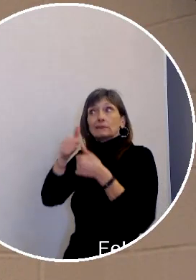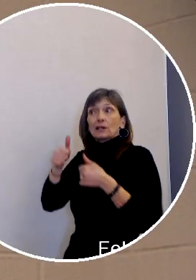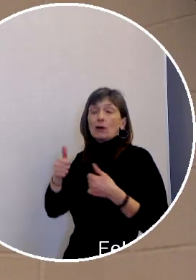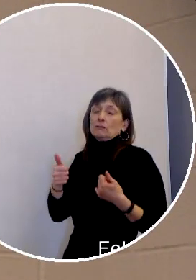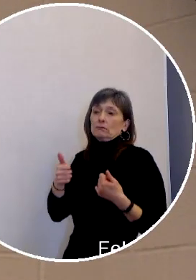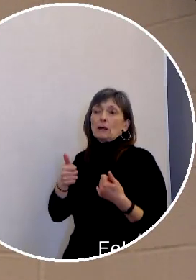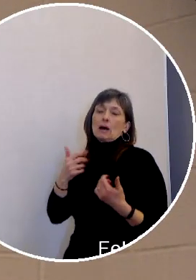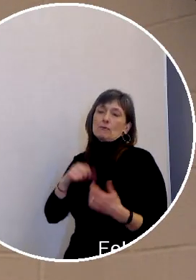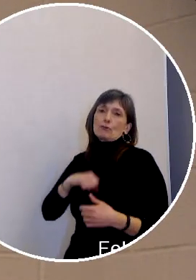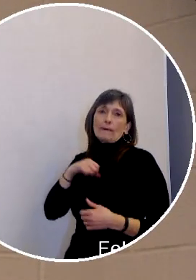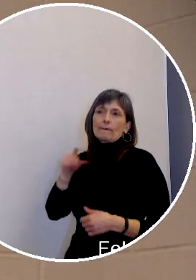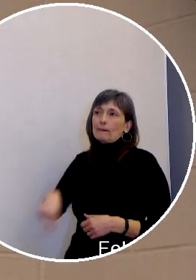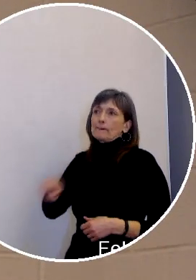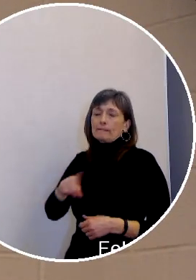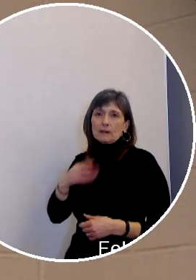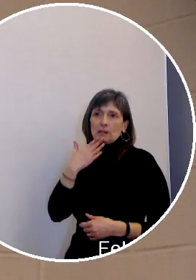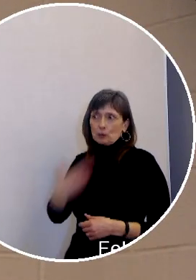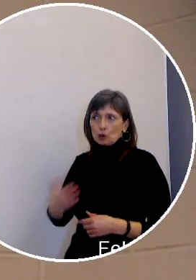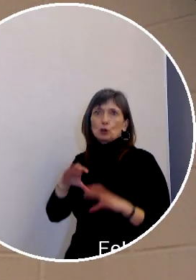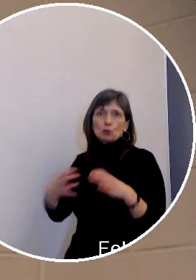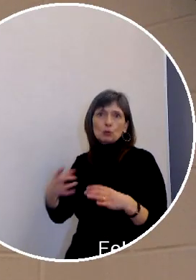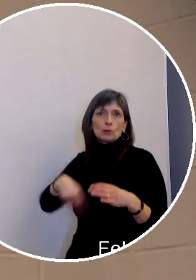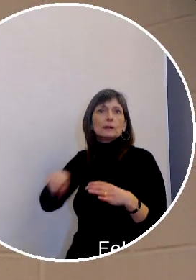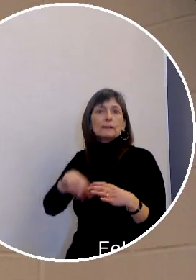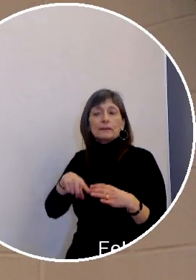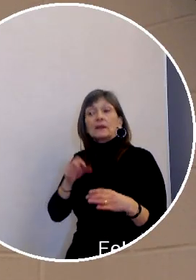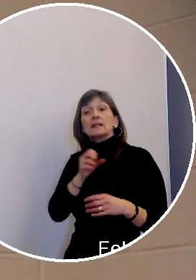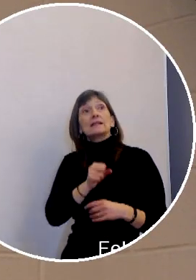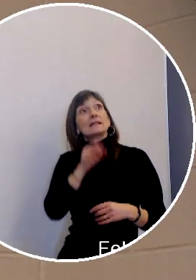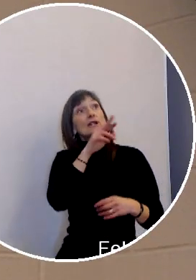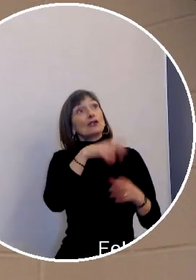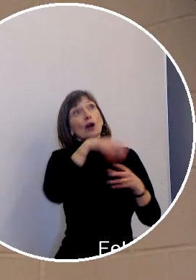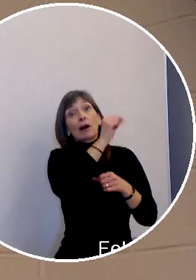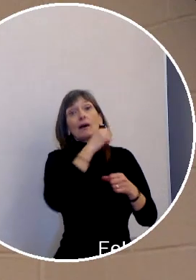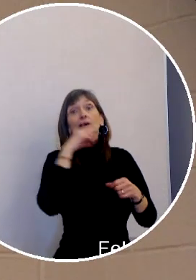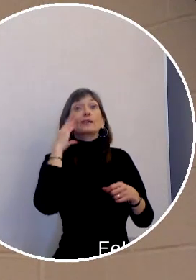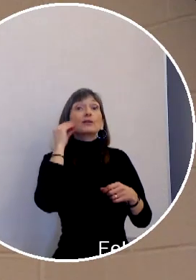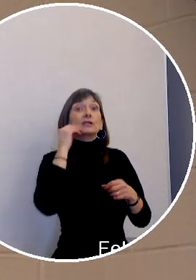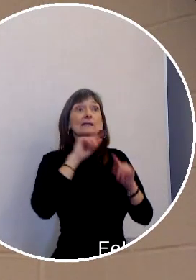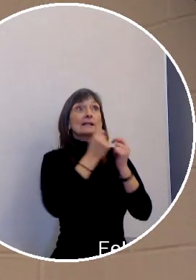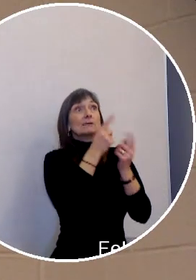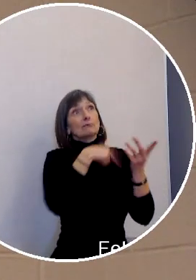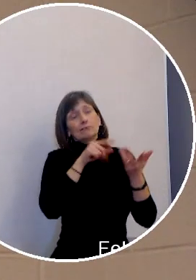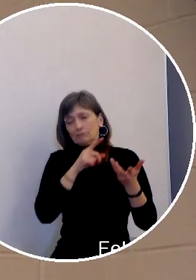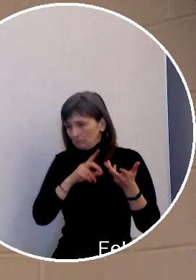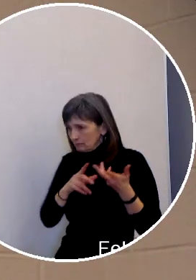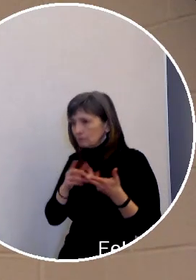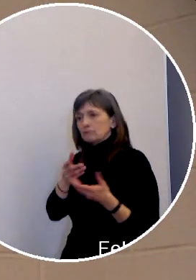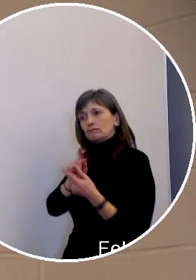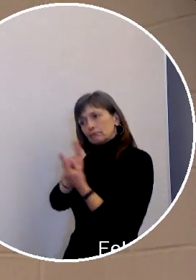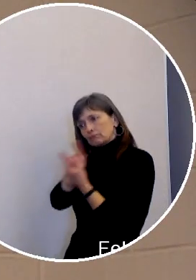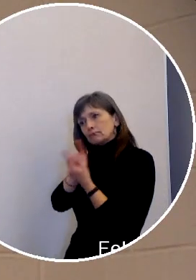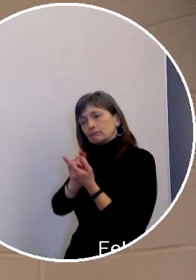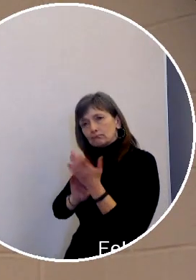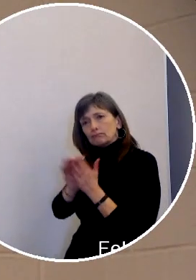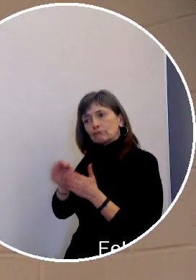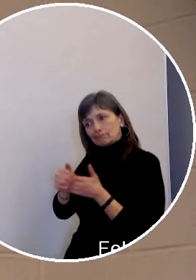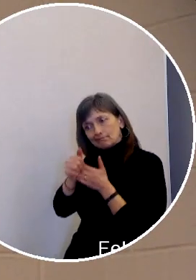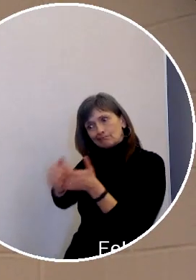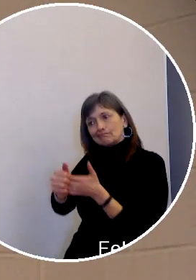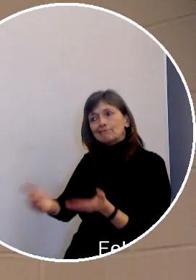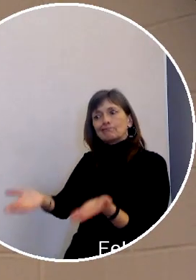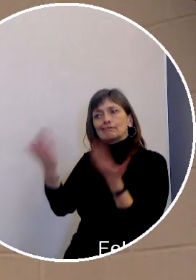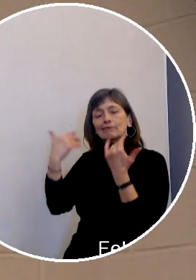Labrador English School District. And hats off to the senior team for putting that together and continuing to promote leadership development, which is